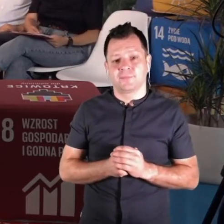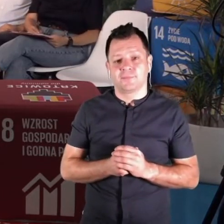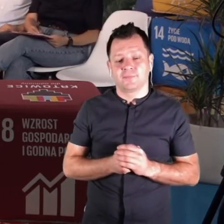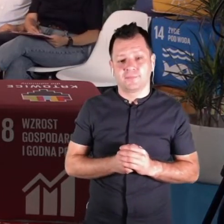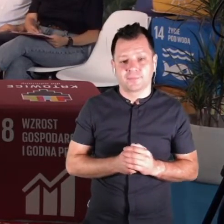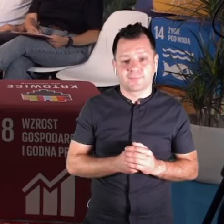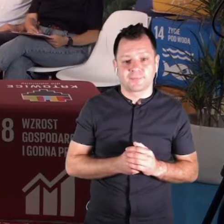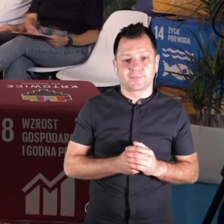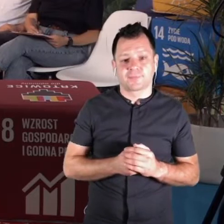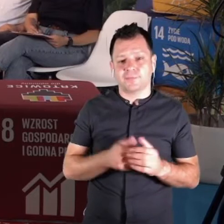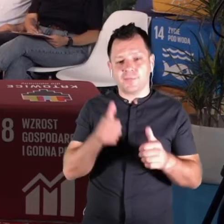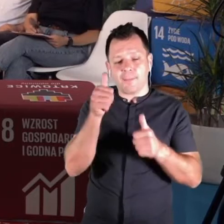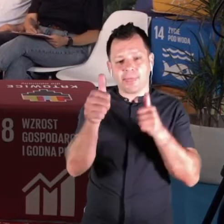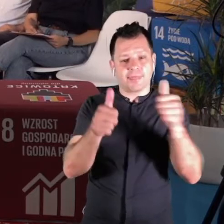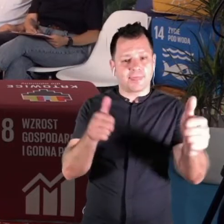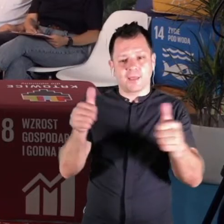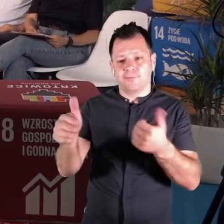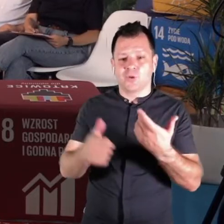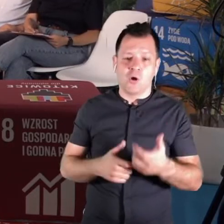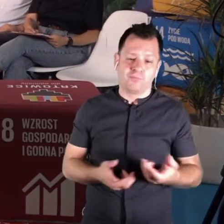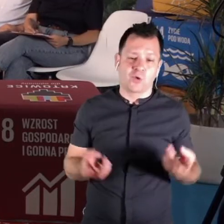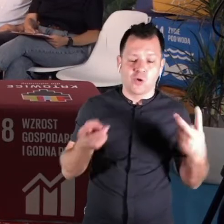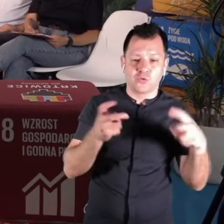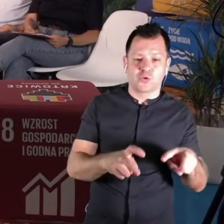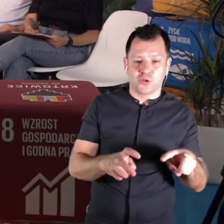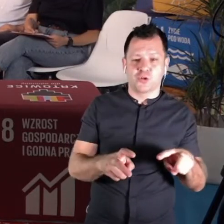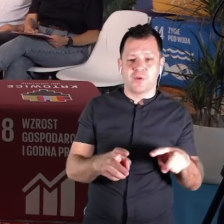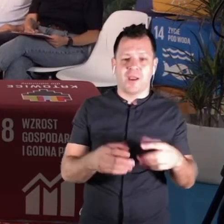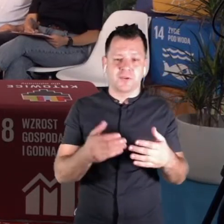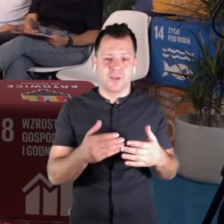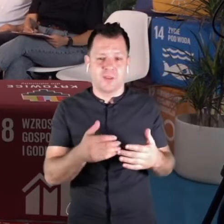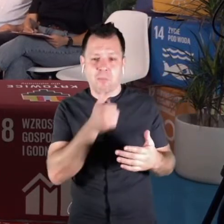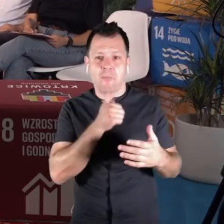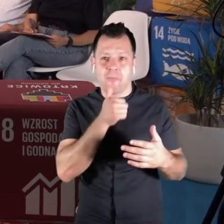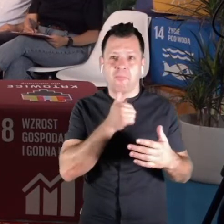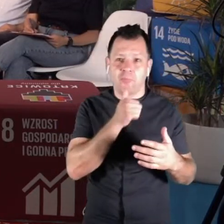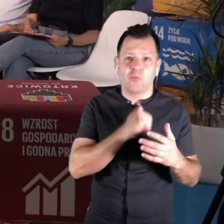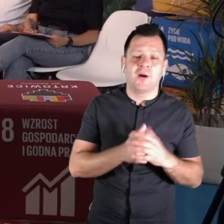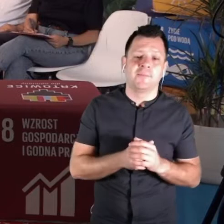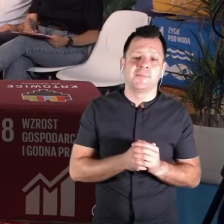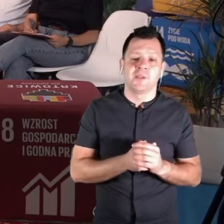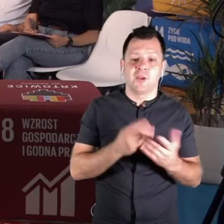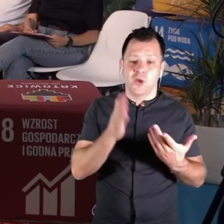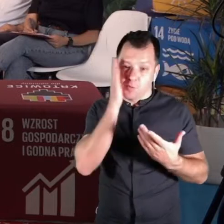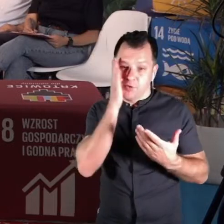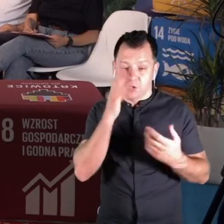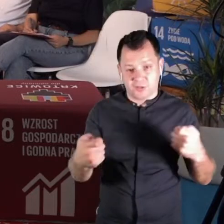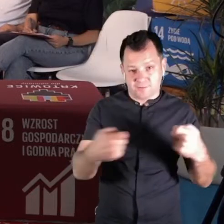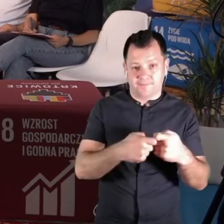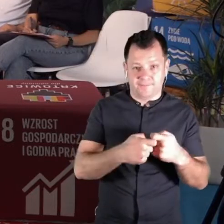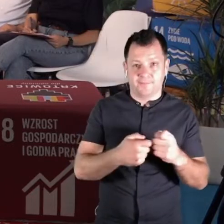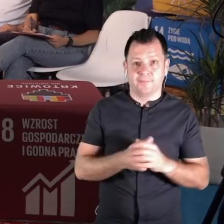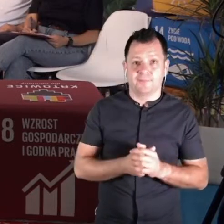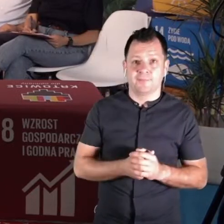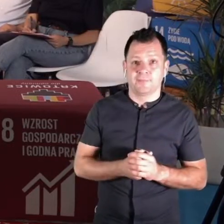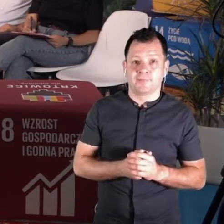time co-created it with residents, and we made it. We made the Warszawa po mojemu, which